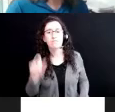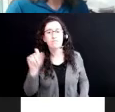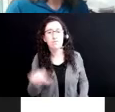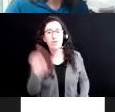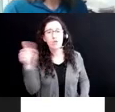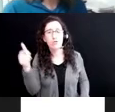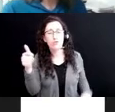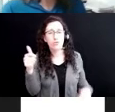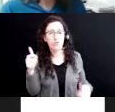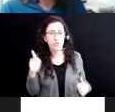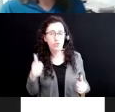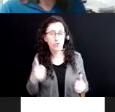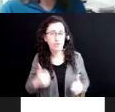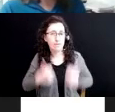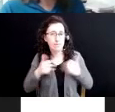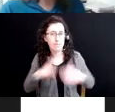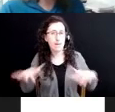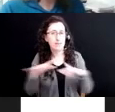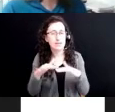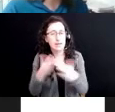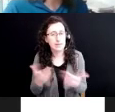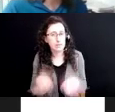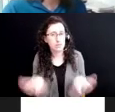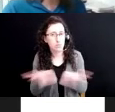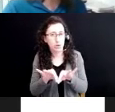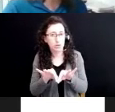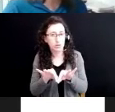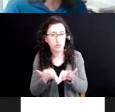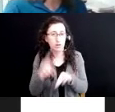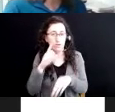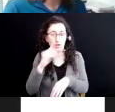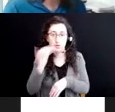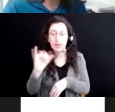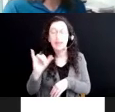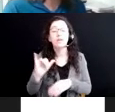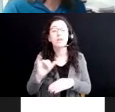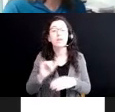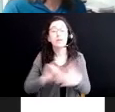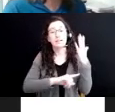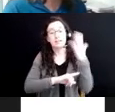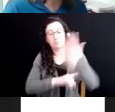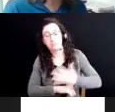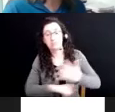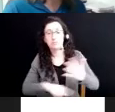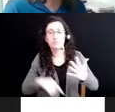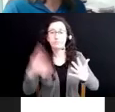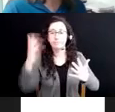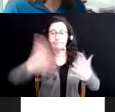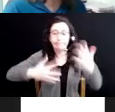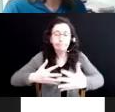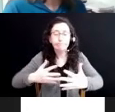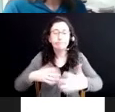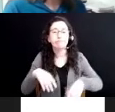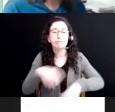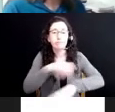provide important food, or are hosts for food. Snags and logs. So snags, dead and dying trees, down